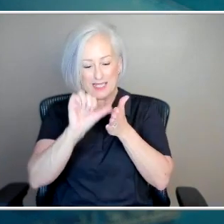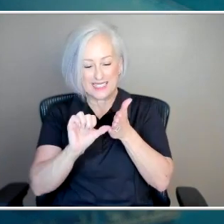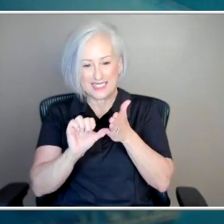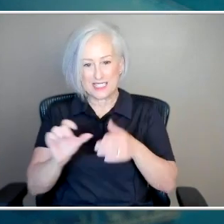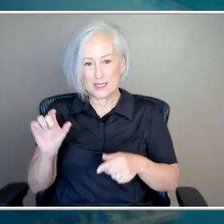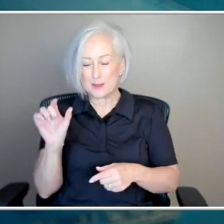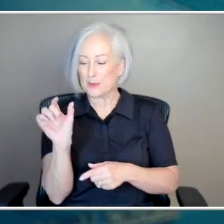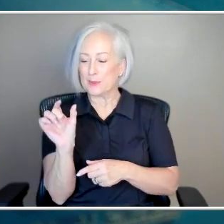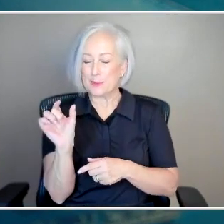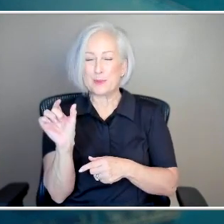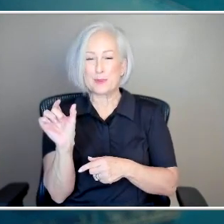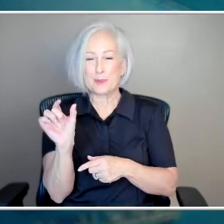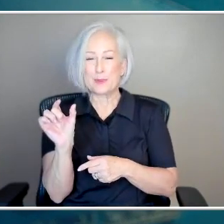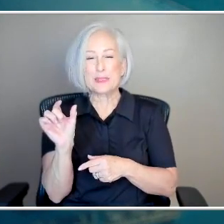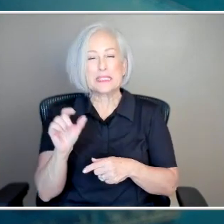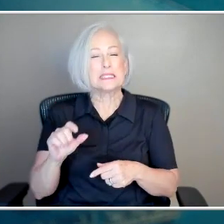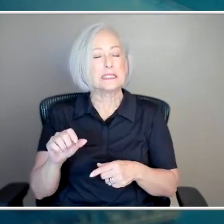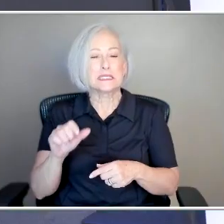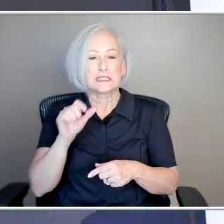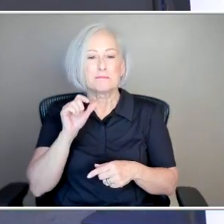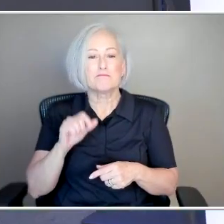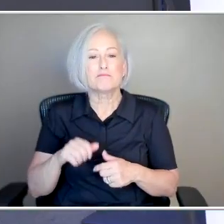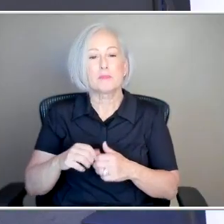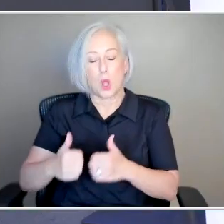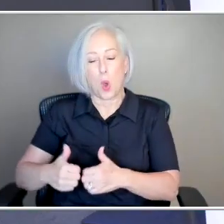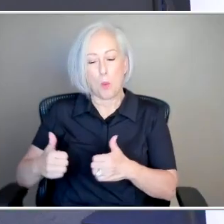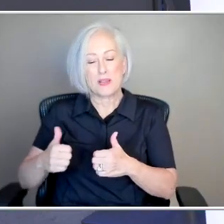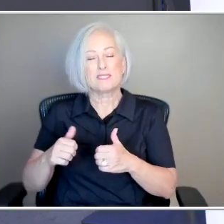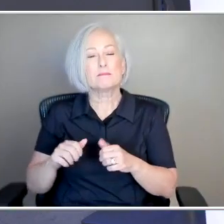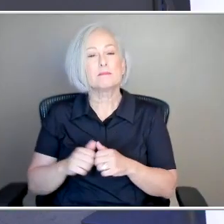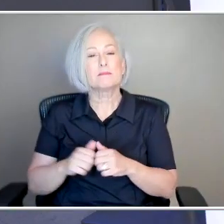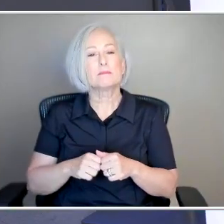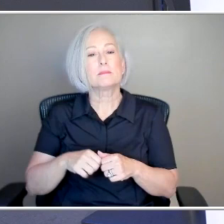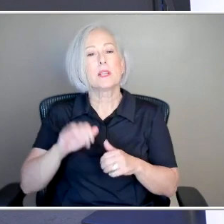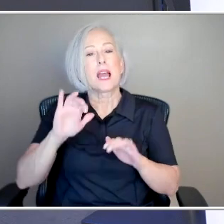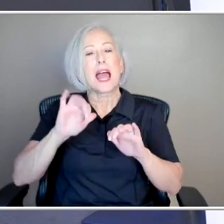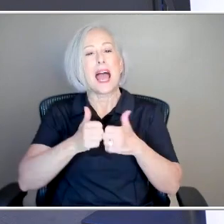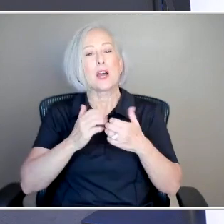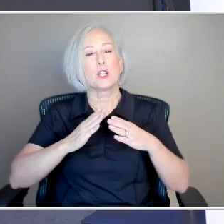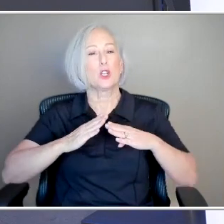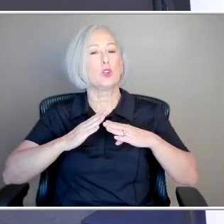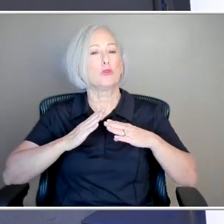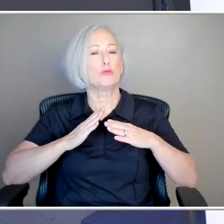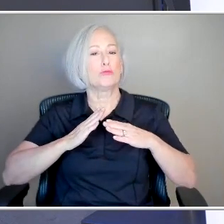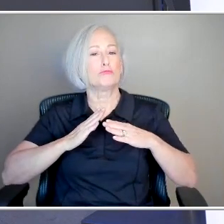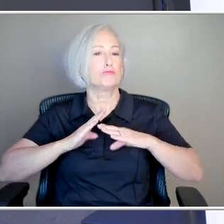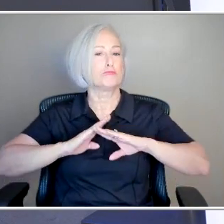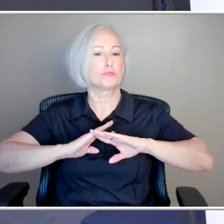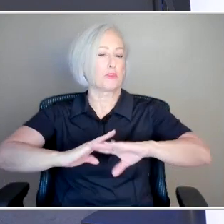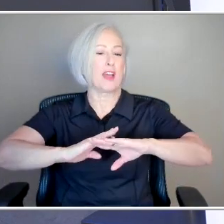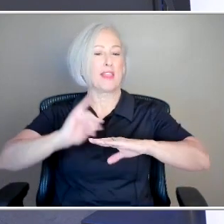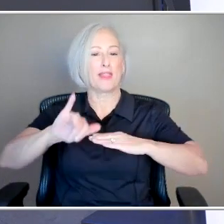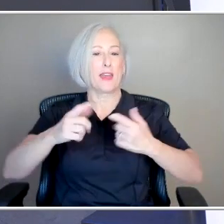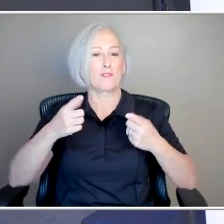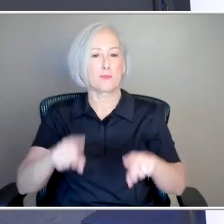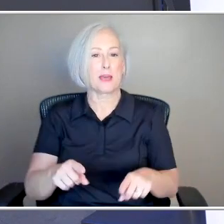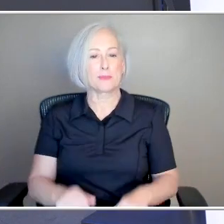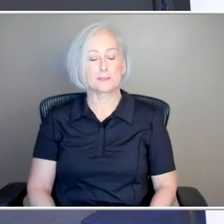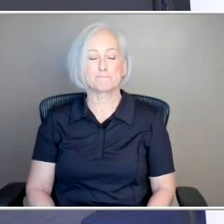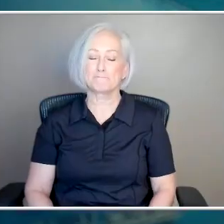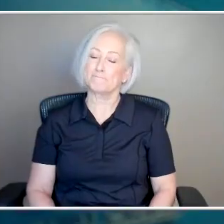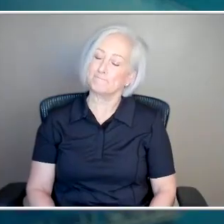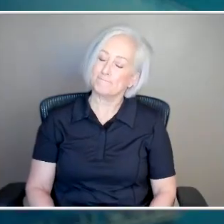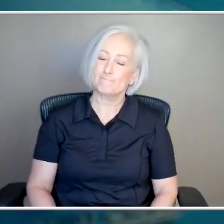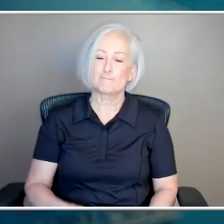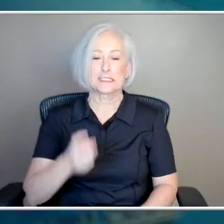It's open, but it's a small incision. How do you prevent a core muscle injury? Hard to prevent. I